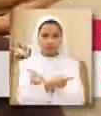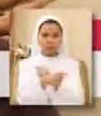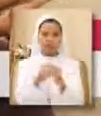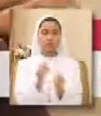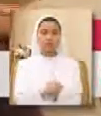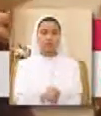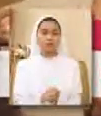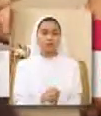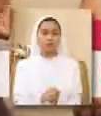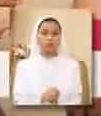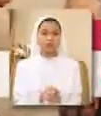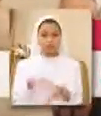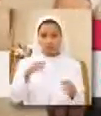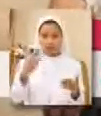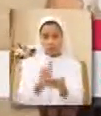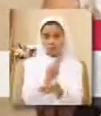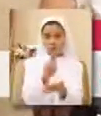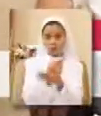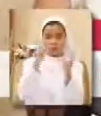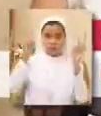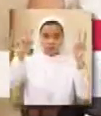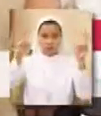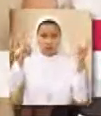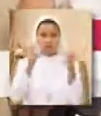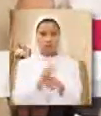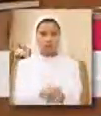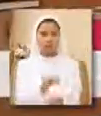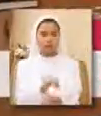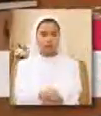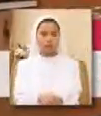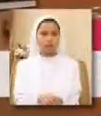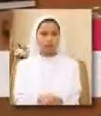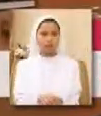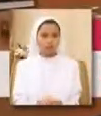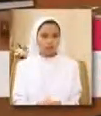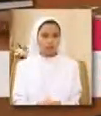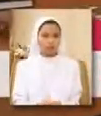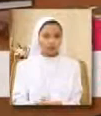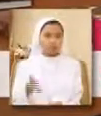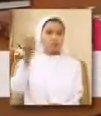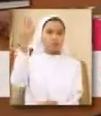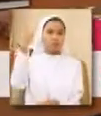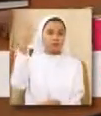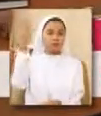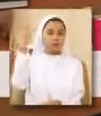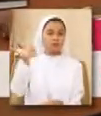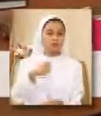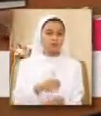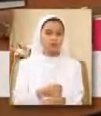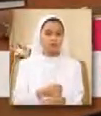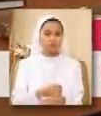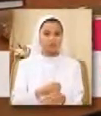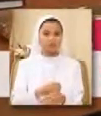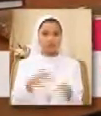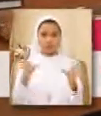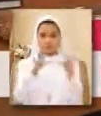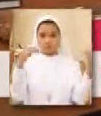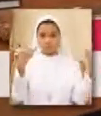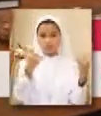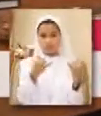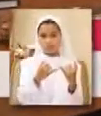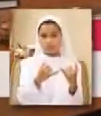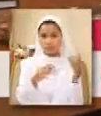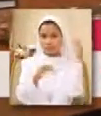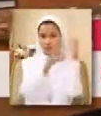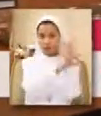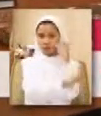Poor. Please tell us a little about your history? Yes. Our congregation was started by Father Holong. Oh, yeah.